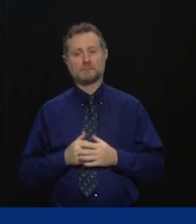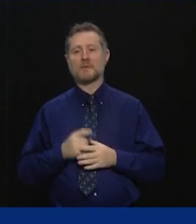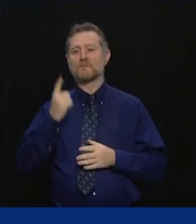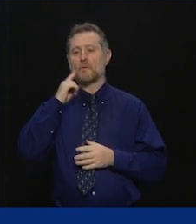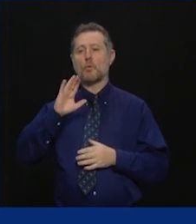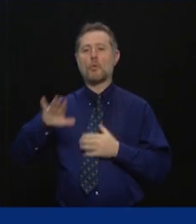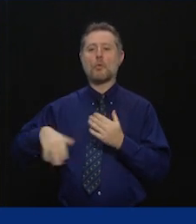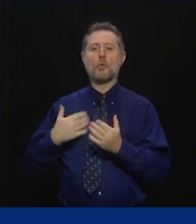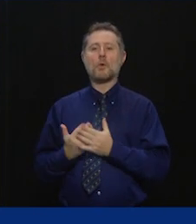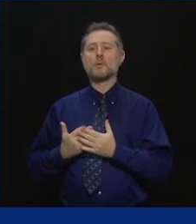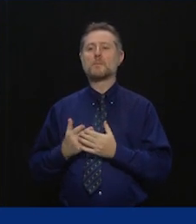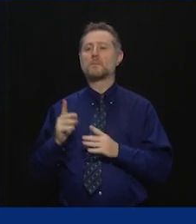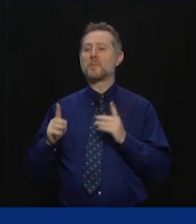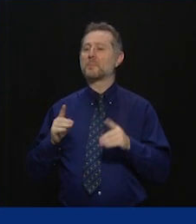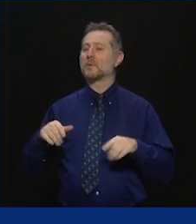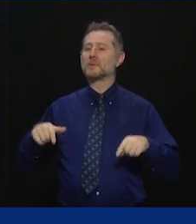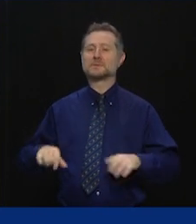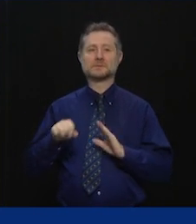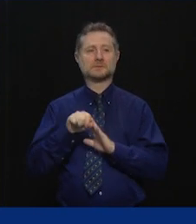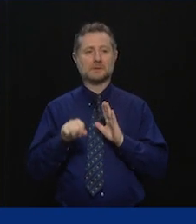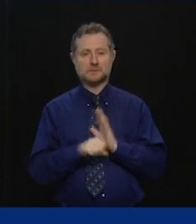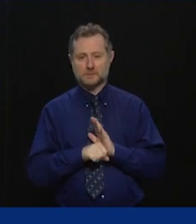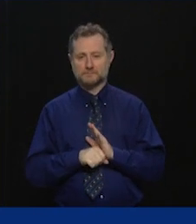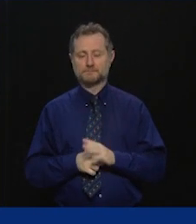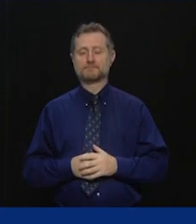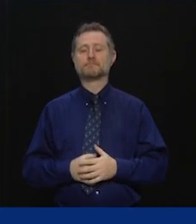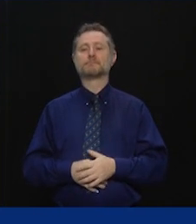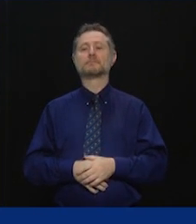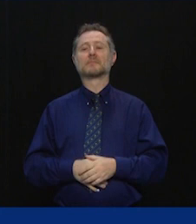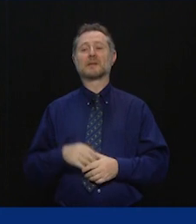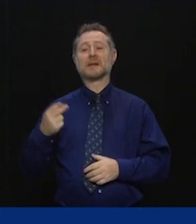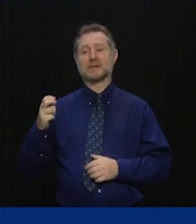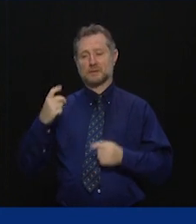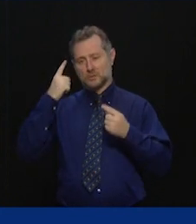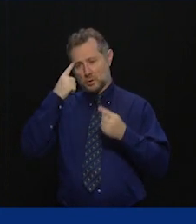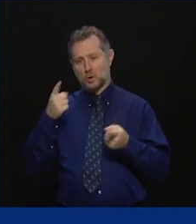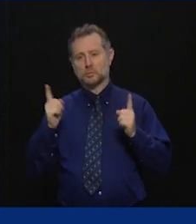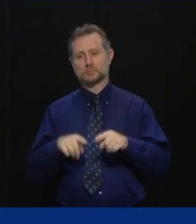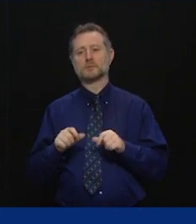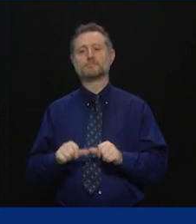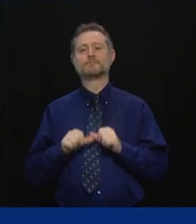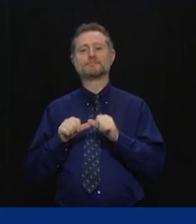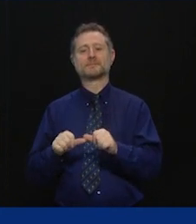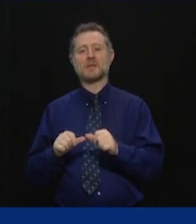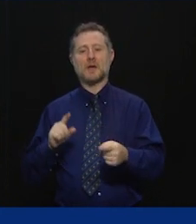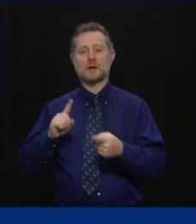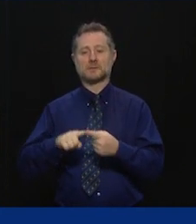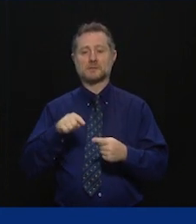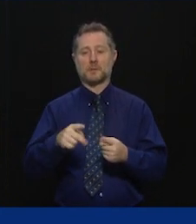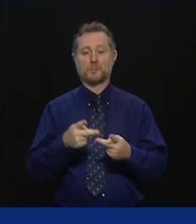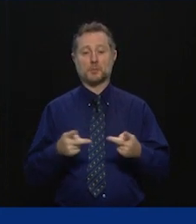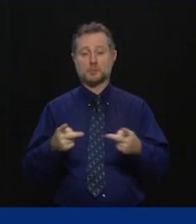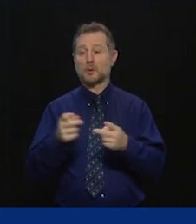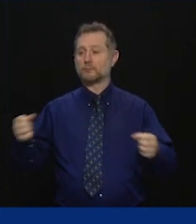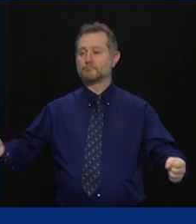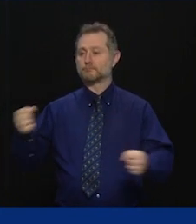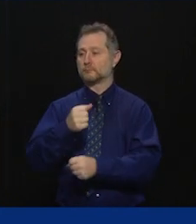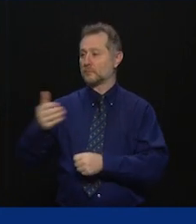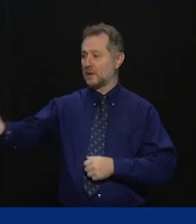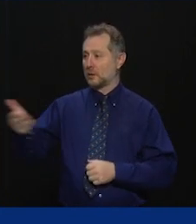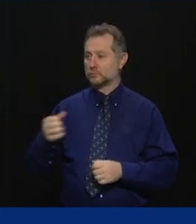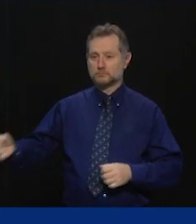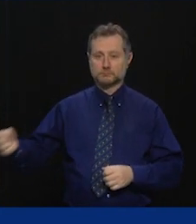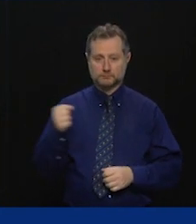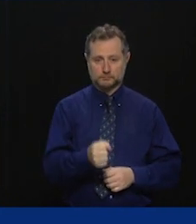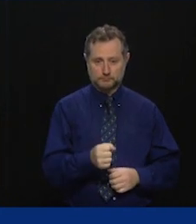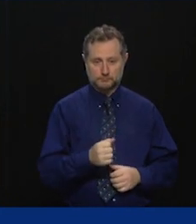state. And I will be saying that he has agreed to stay on until the position will be filled. He understands